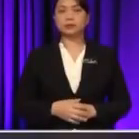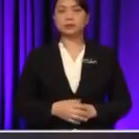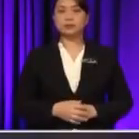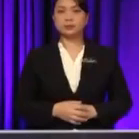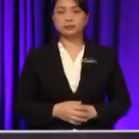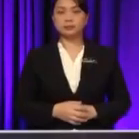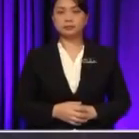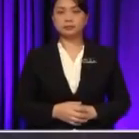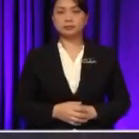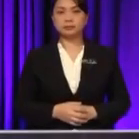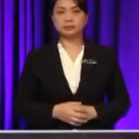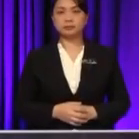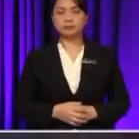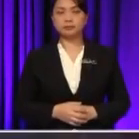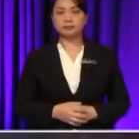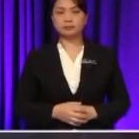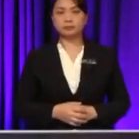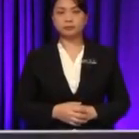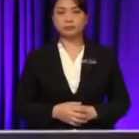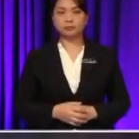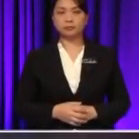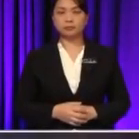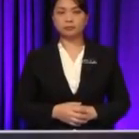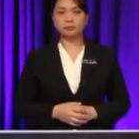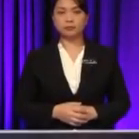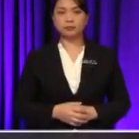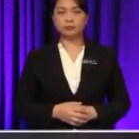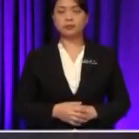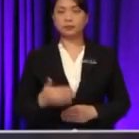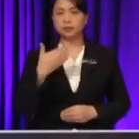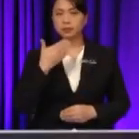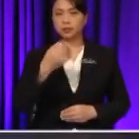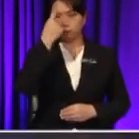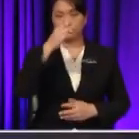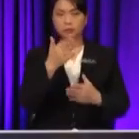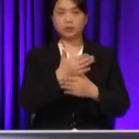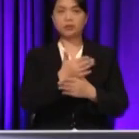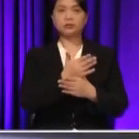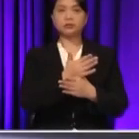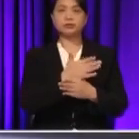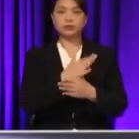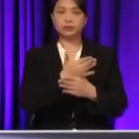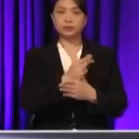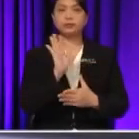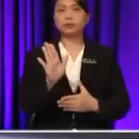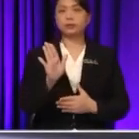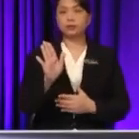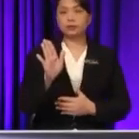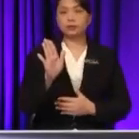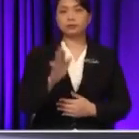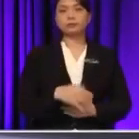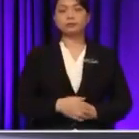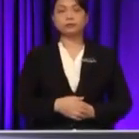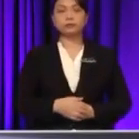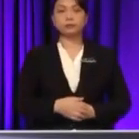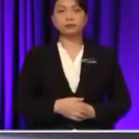teacher. Thank you so much for that access. Now, thank you for sharing us your knowledge today and telling us how to write an article the